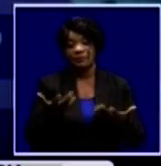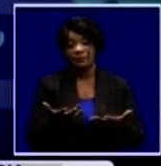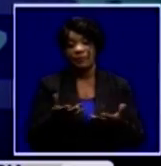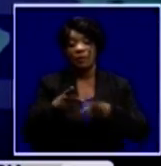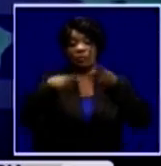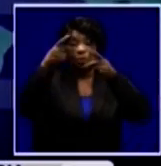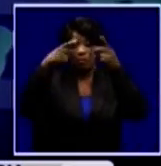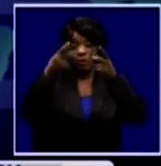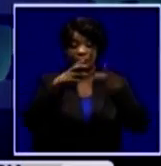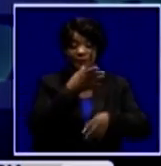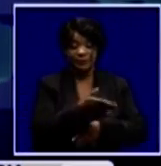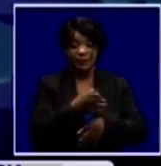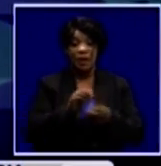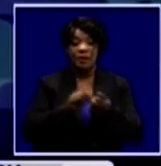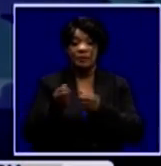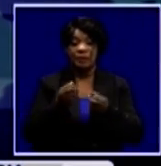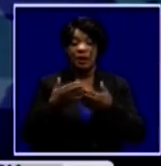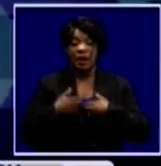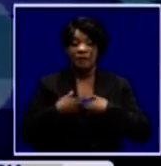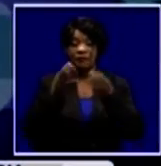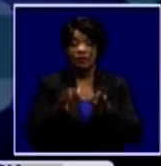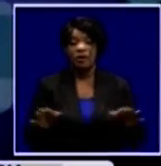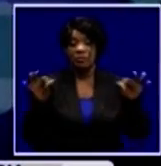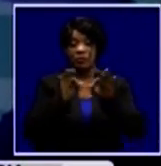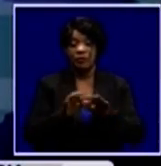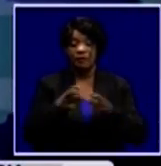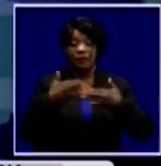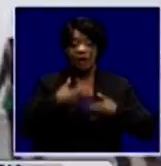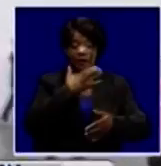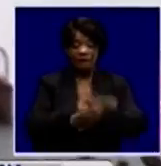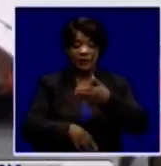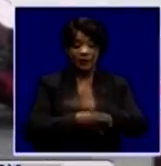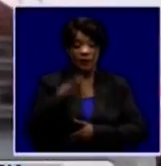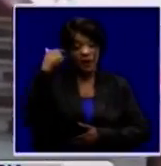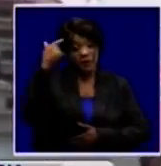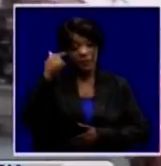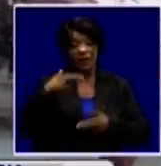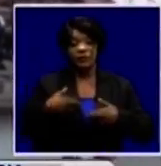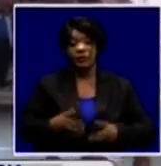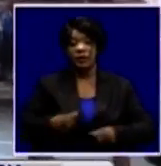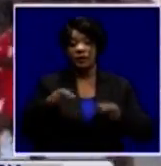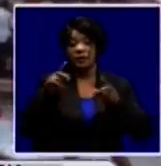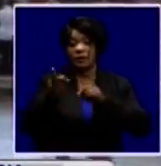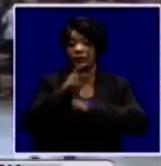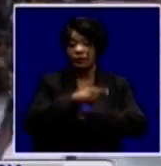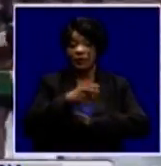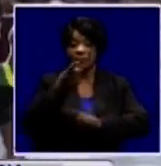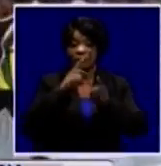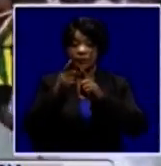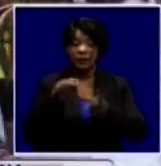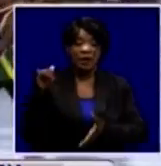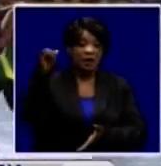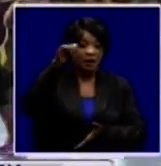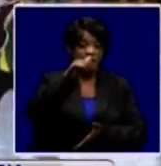Lieutenant General Moma says sports play an important role in enhancing physical and mental health. He was speaking today during the launch of the Air